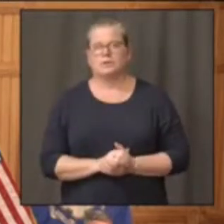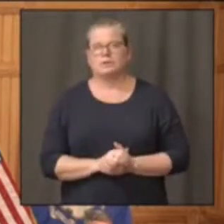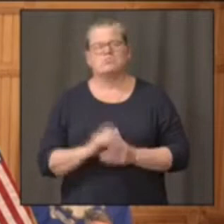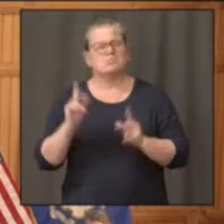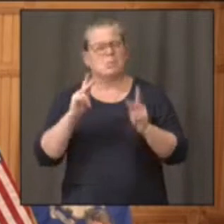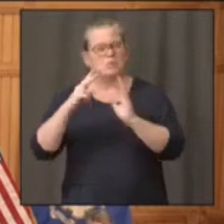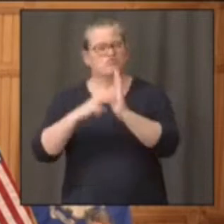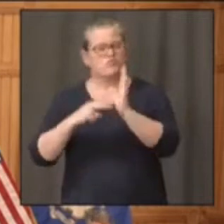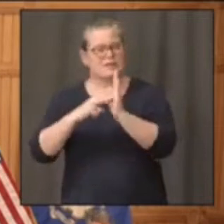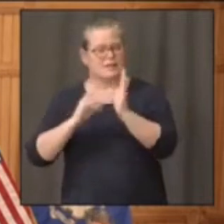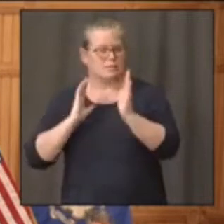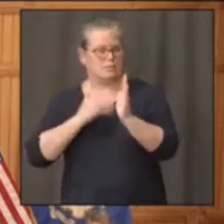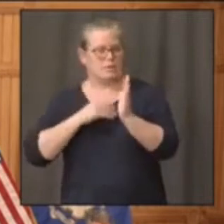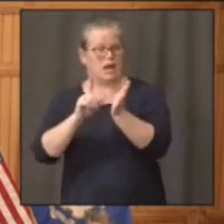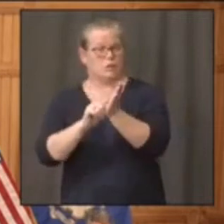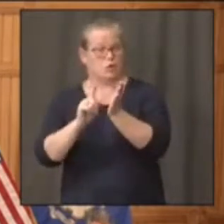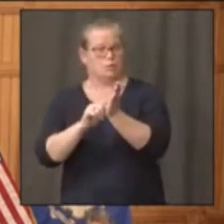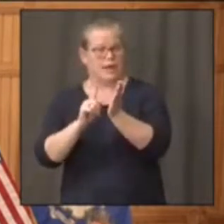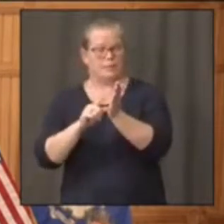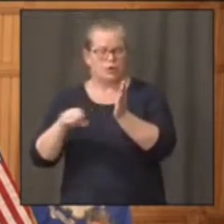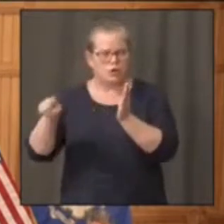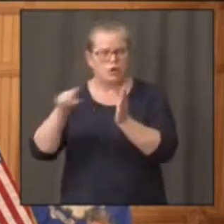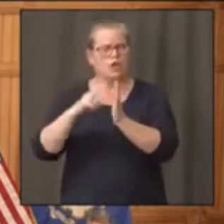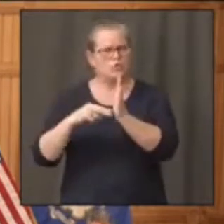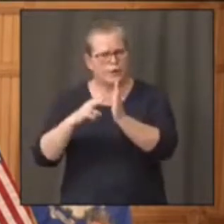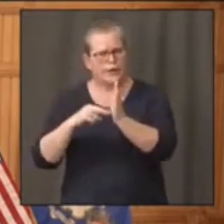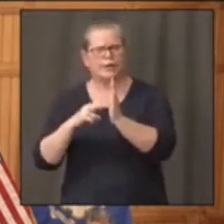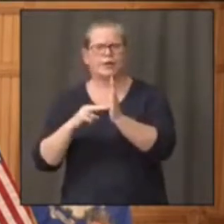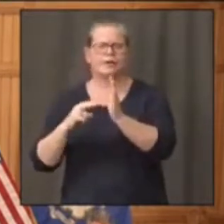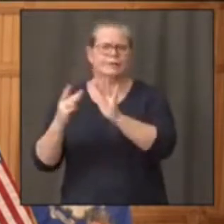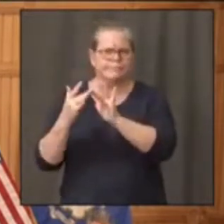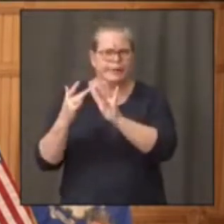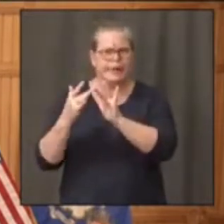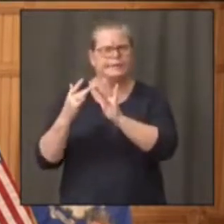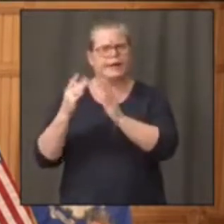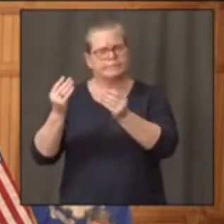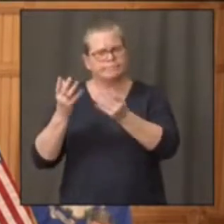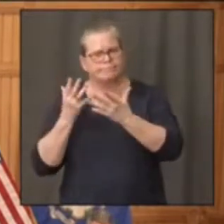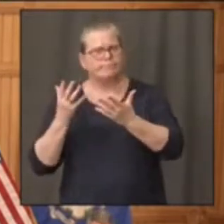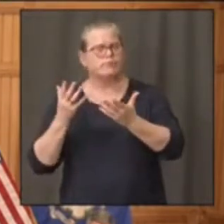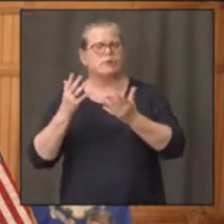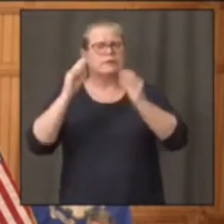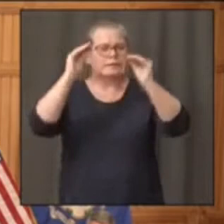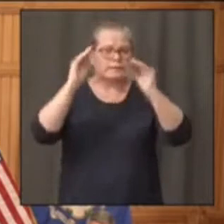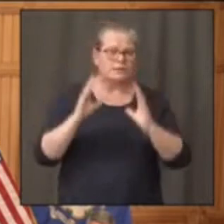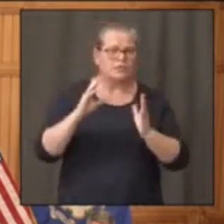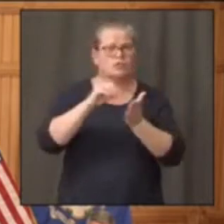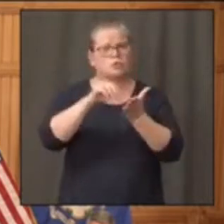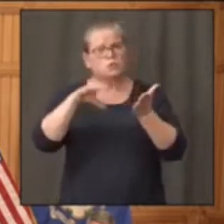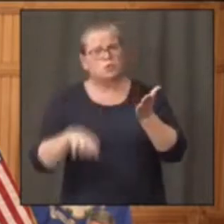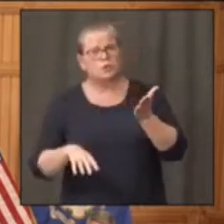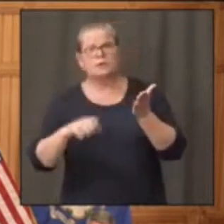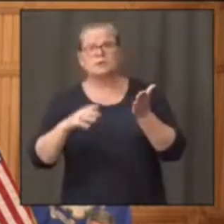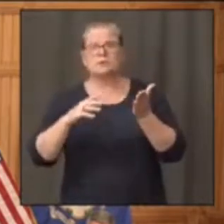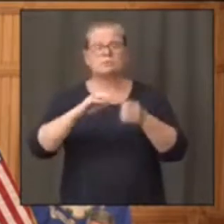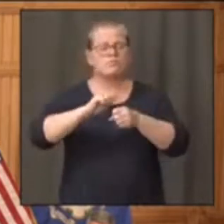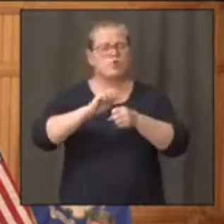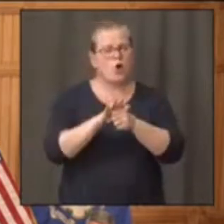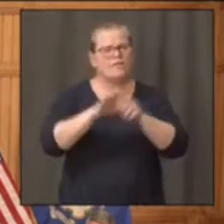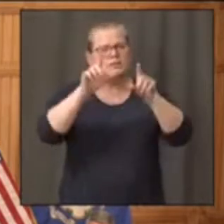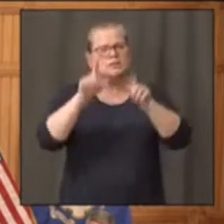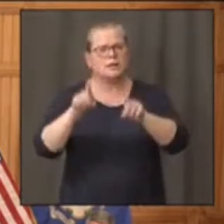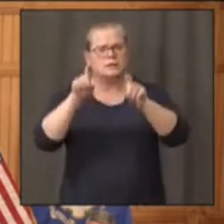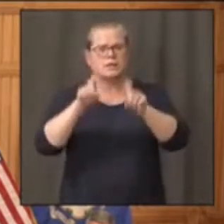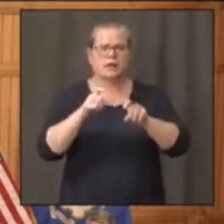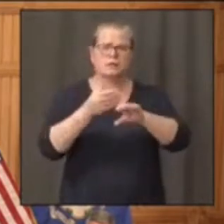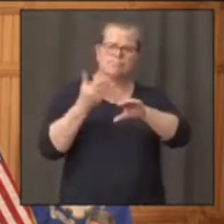us why teachers and students shouldn't be tested for COVID before the start of school and periodically through